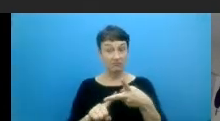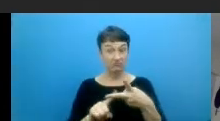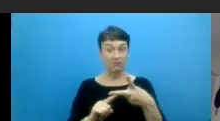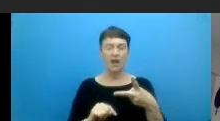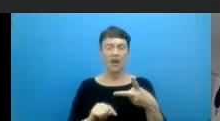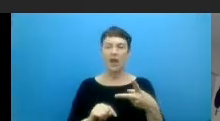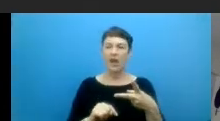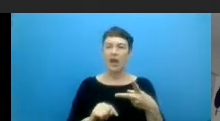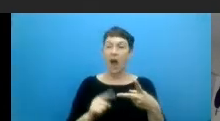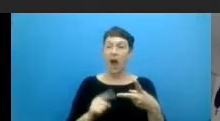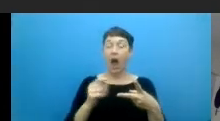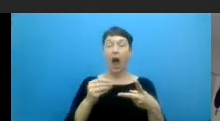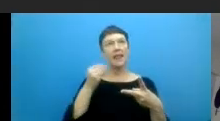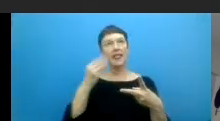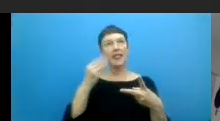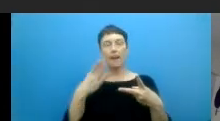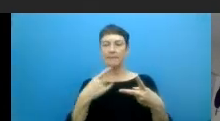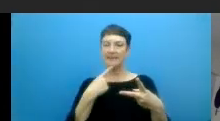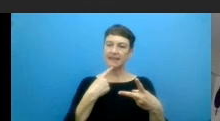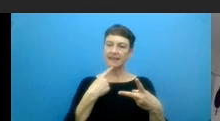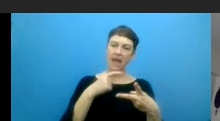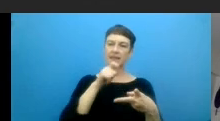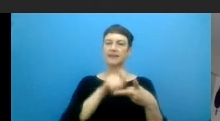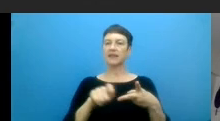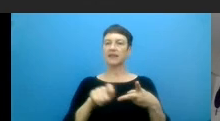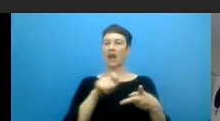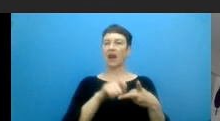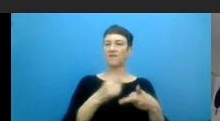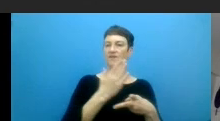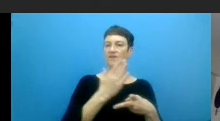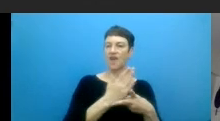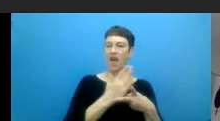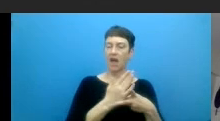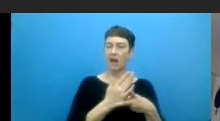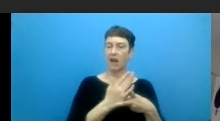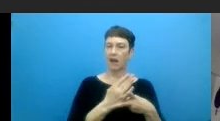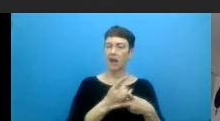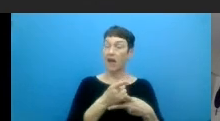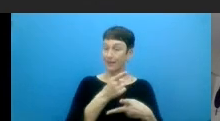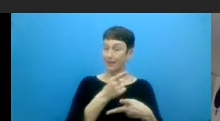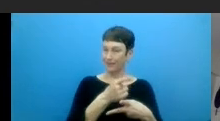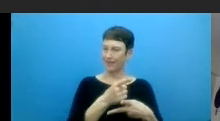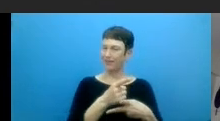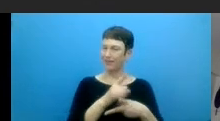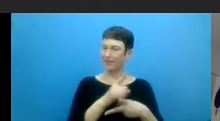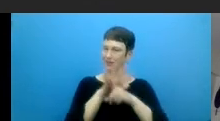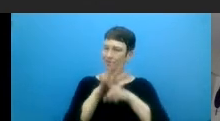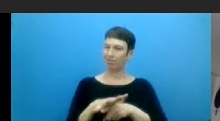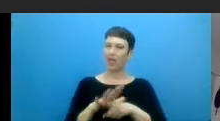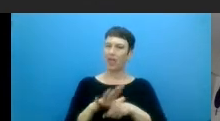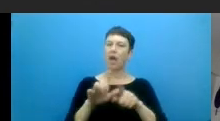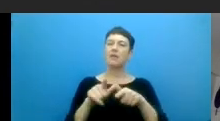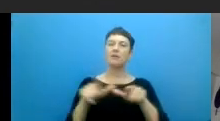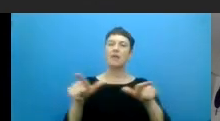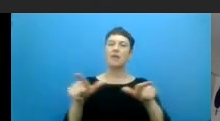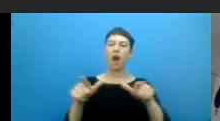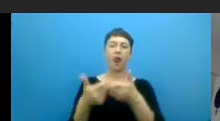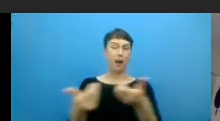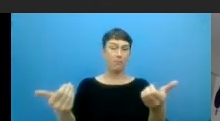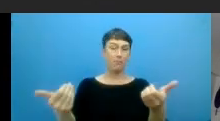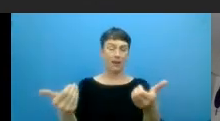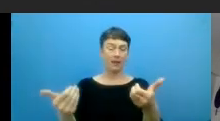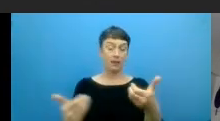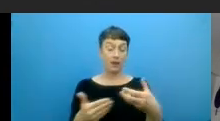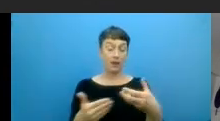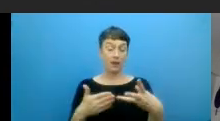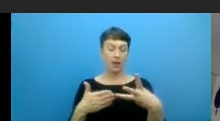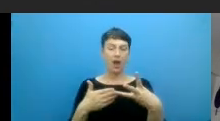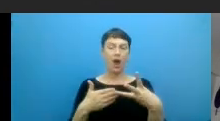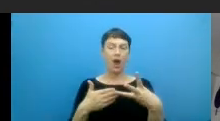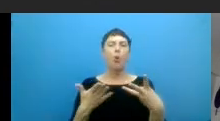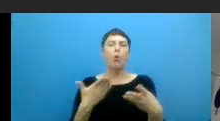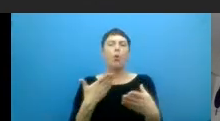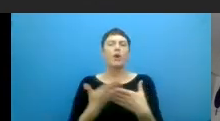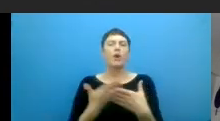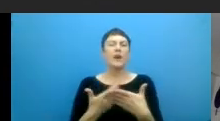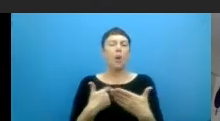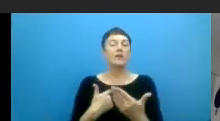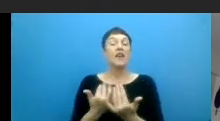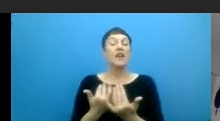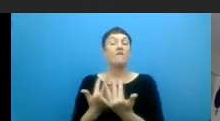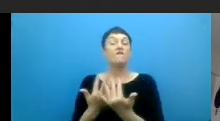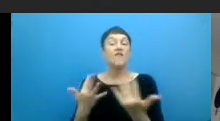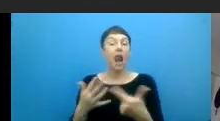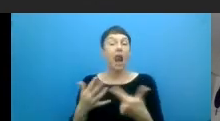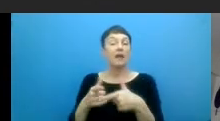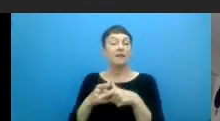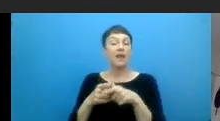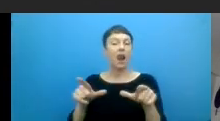of academic writing and of keeping languages apart? And the question 3 is, how can we promote multilingualism and diverse language